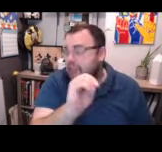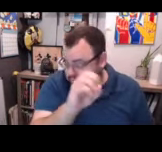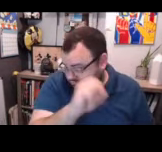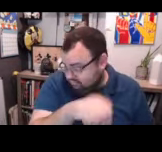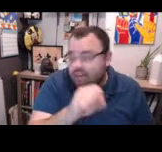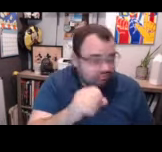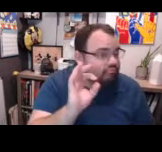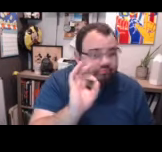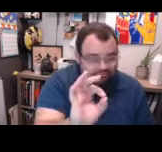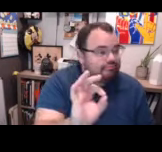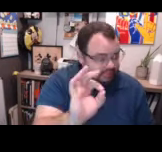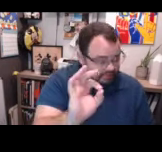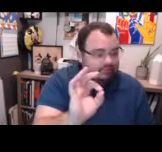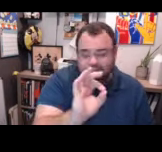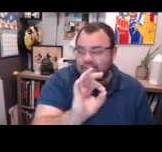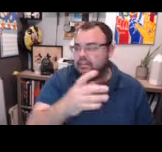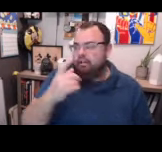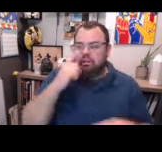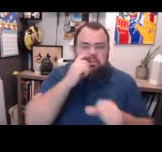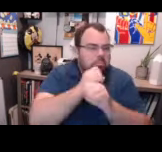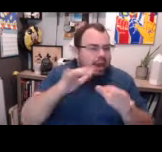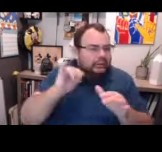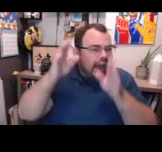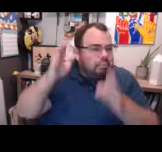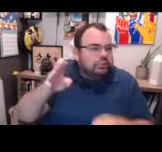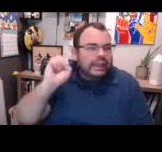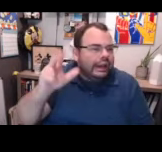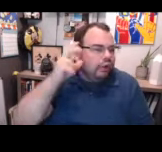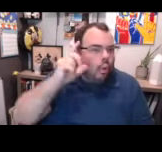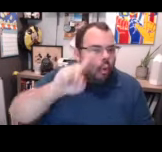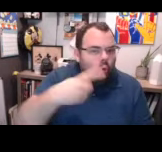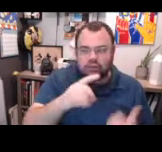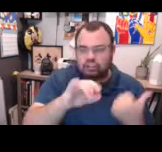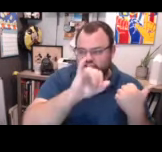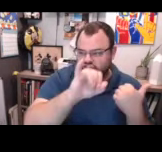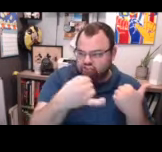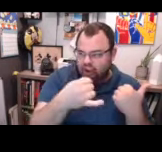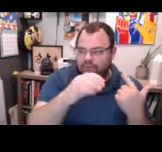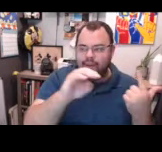M. Maybe an M, right? Perfect. U.